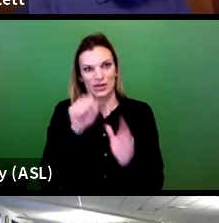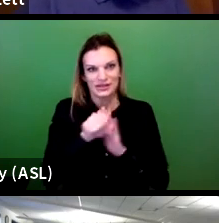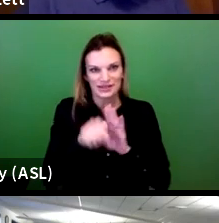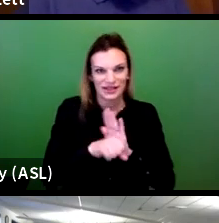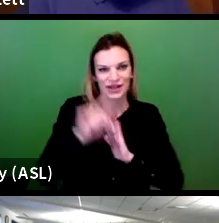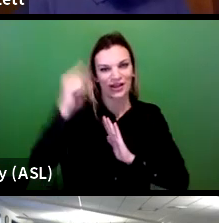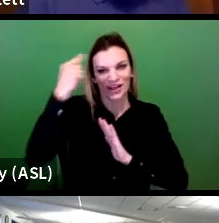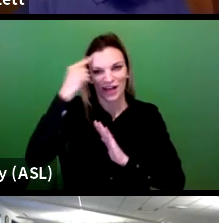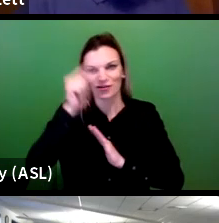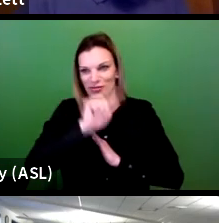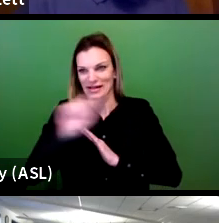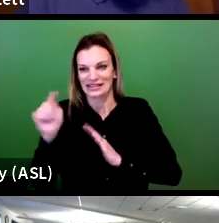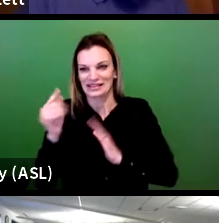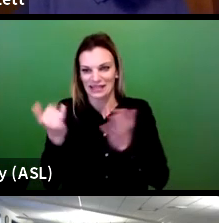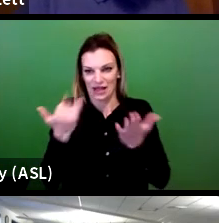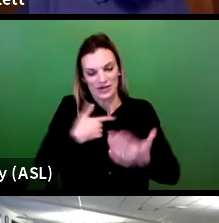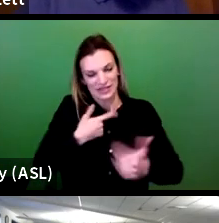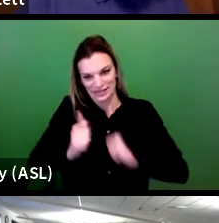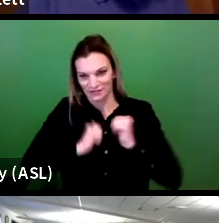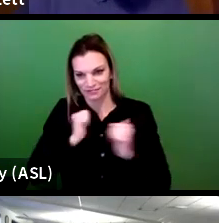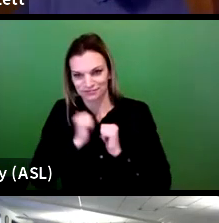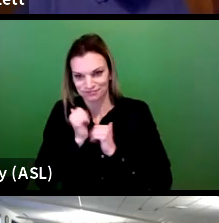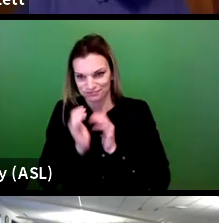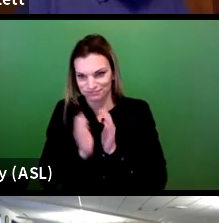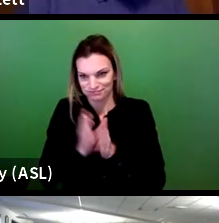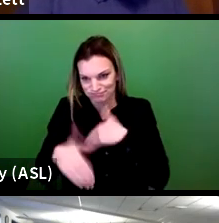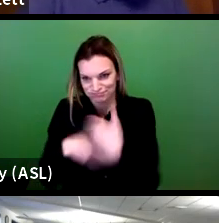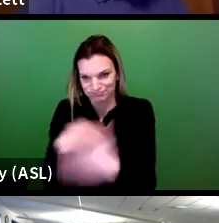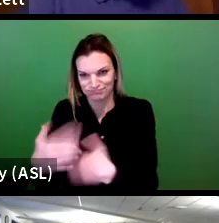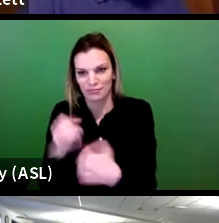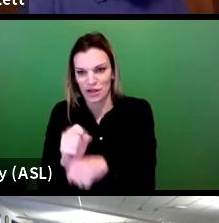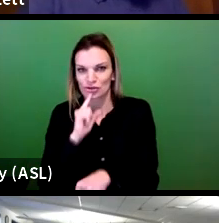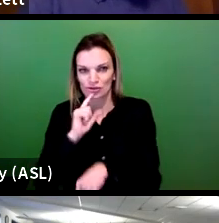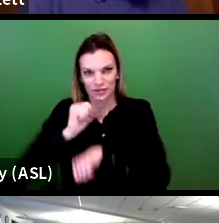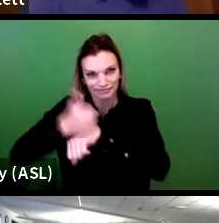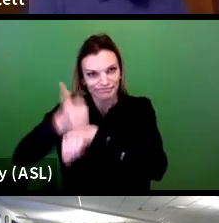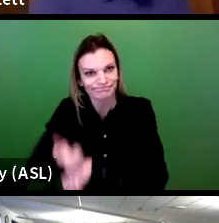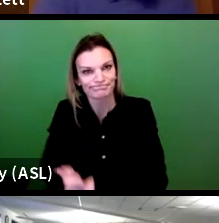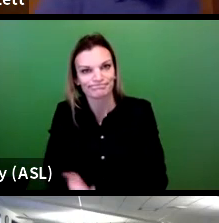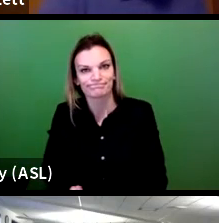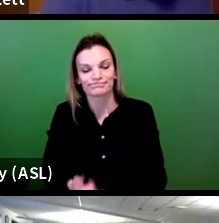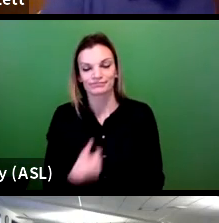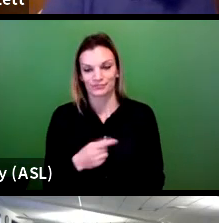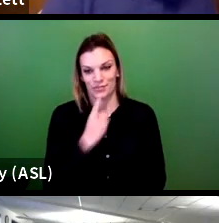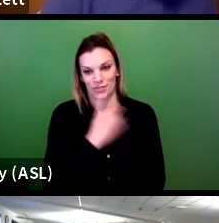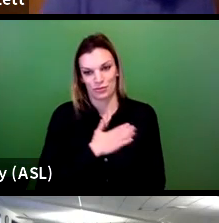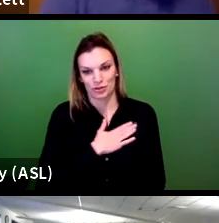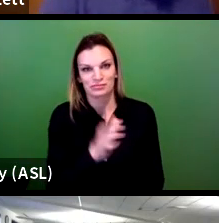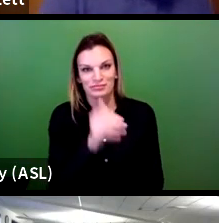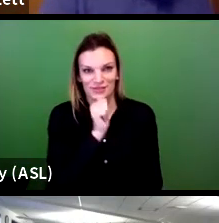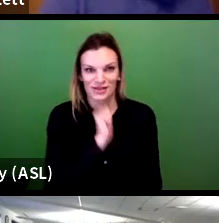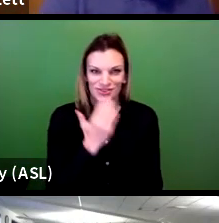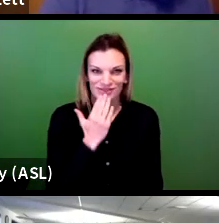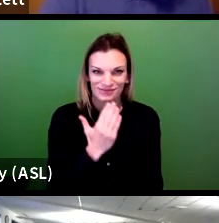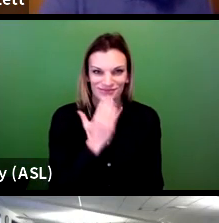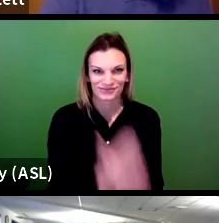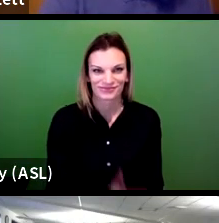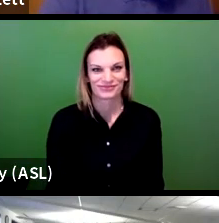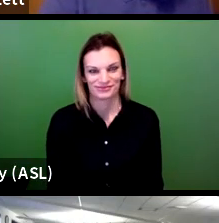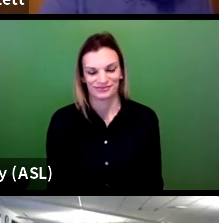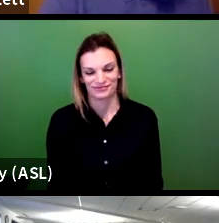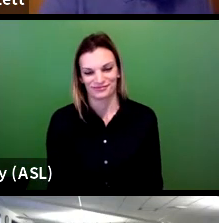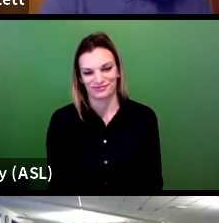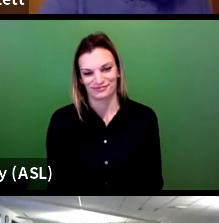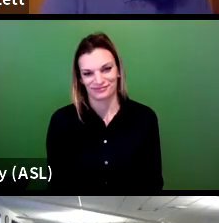us some due diligence to make sure we're setting it up correctly. So I really appreciate your patience on all